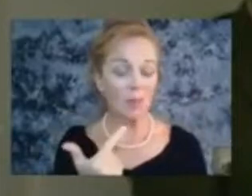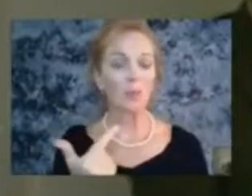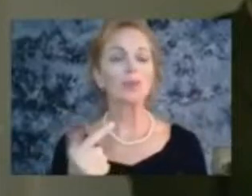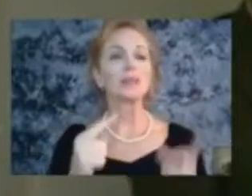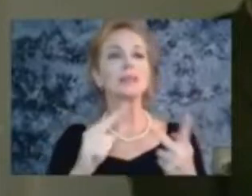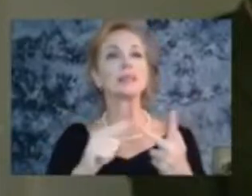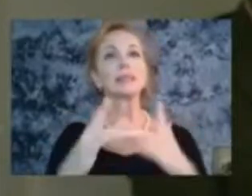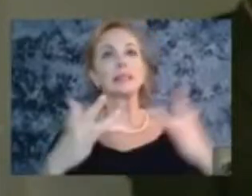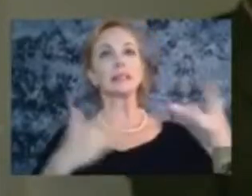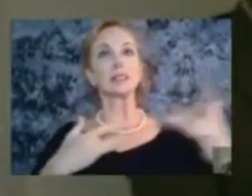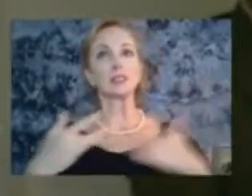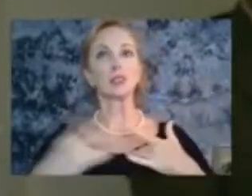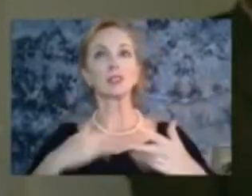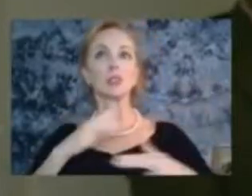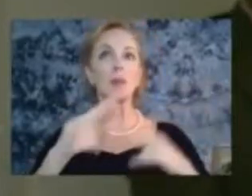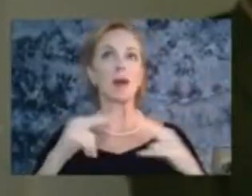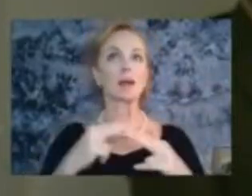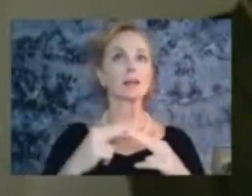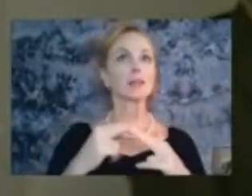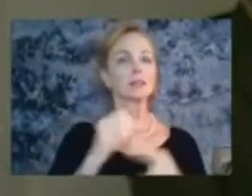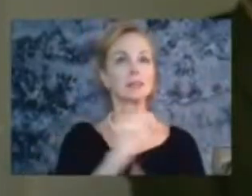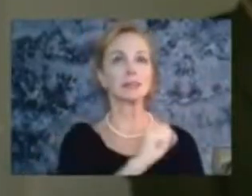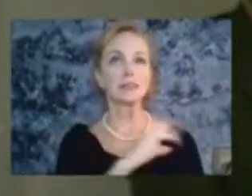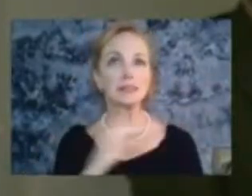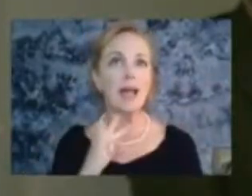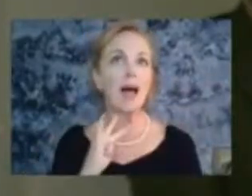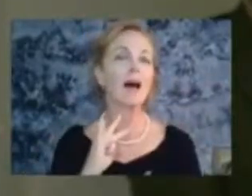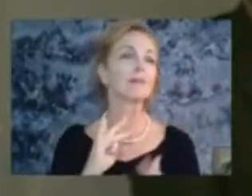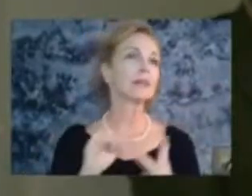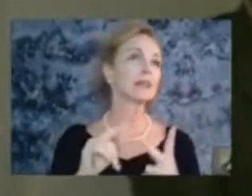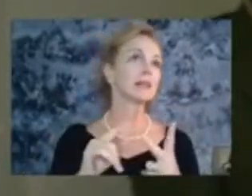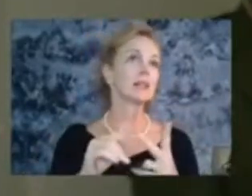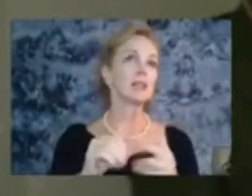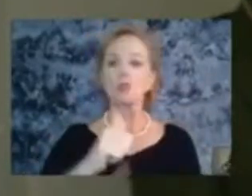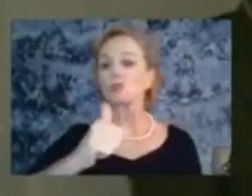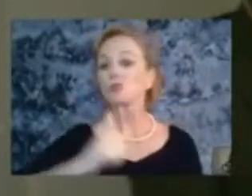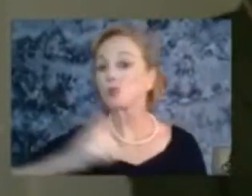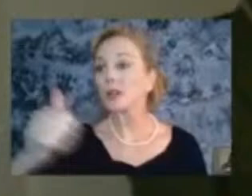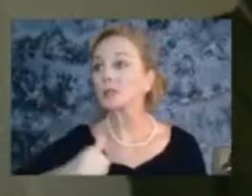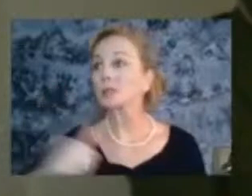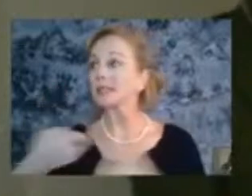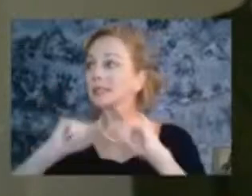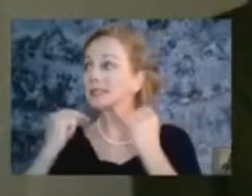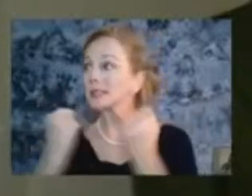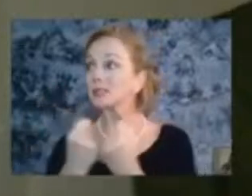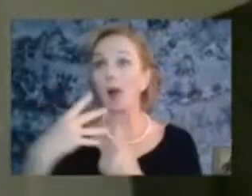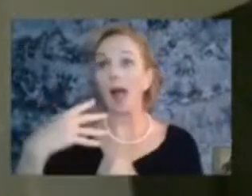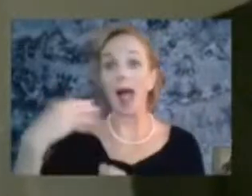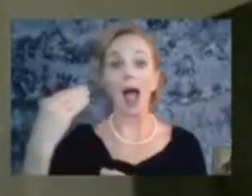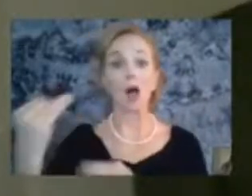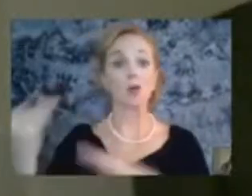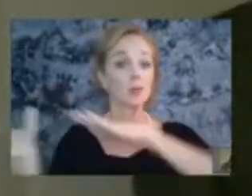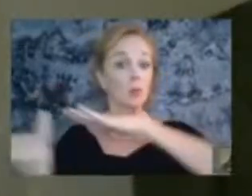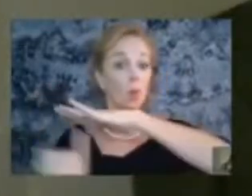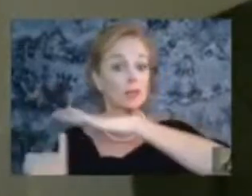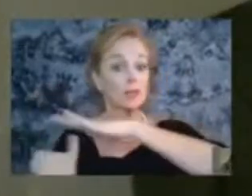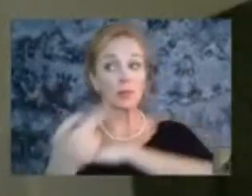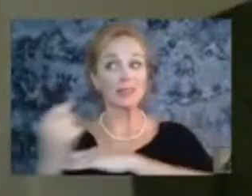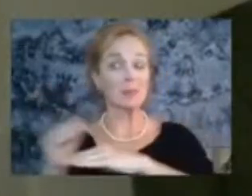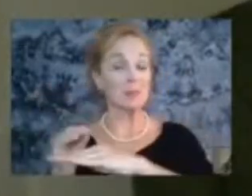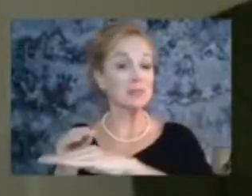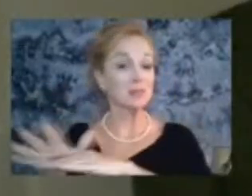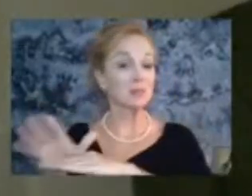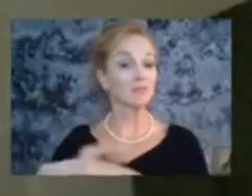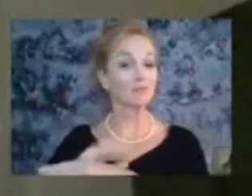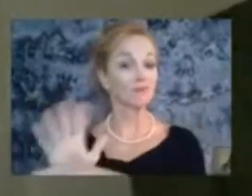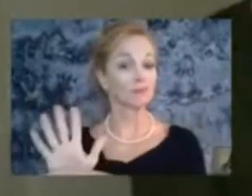our staffing, whole transportation teams that were having to be out on quarantine because they had been exposed, and how that would impact us